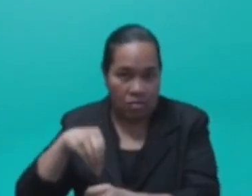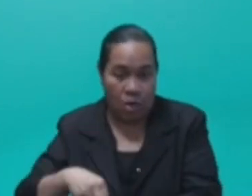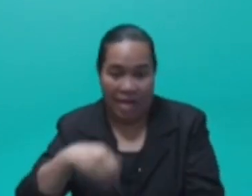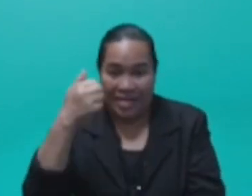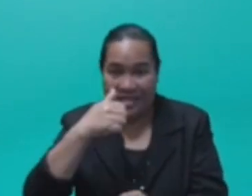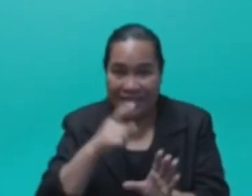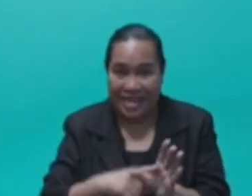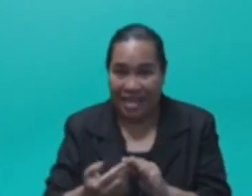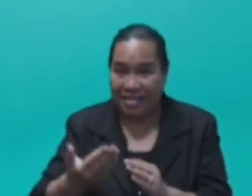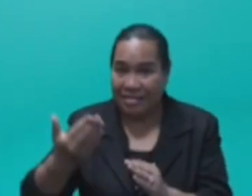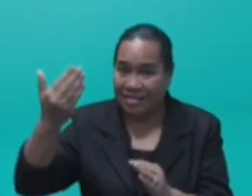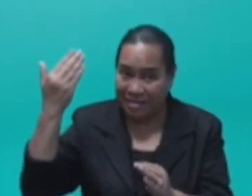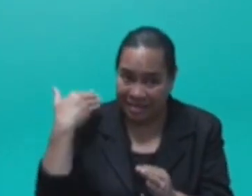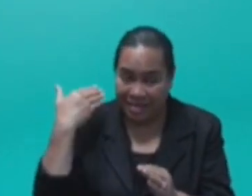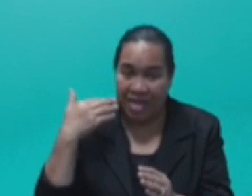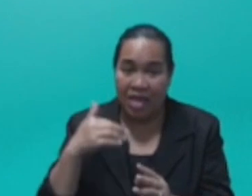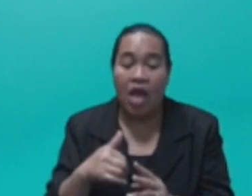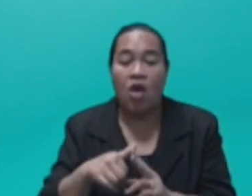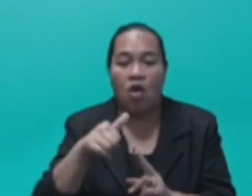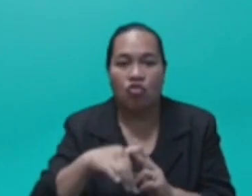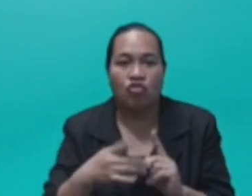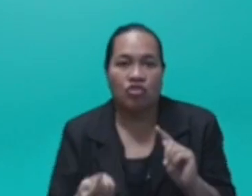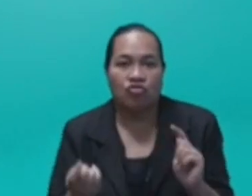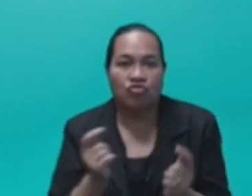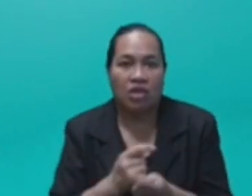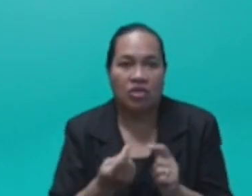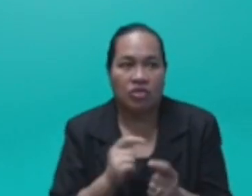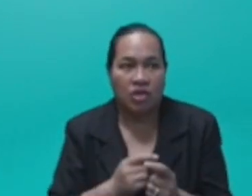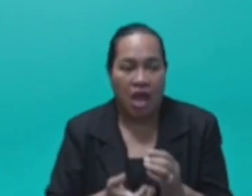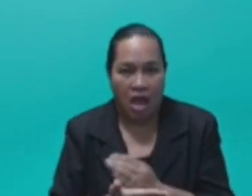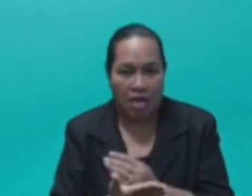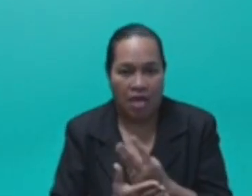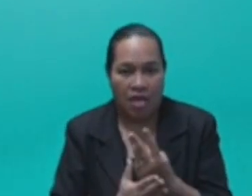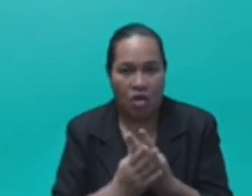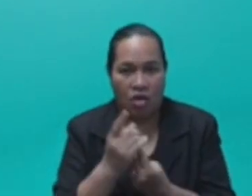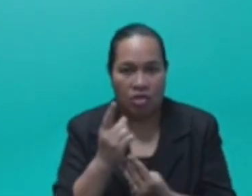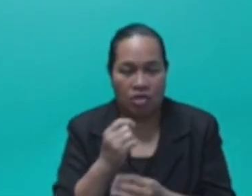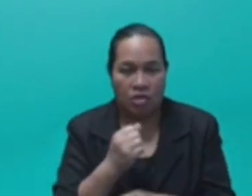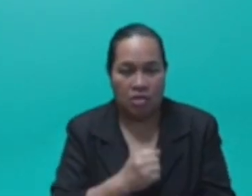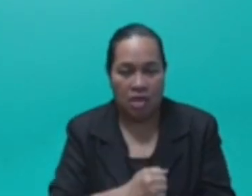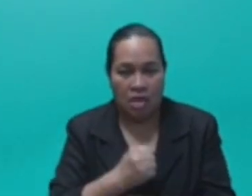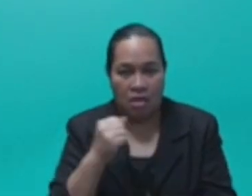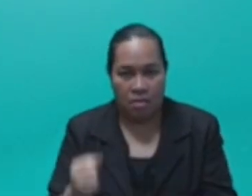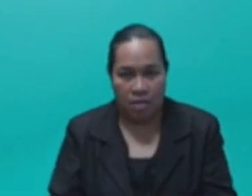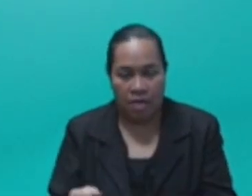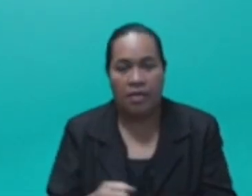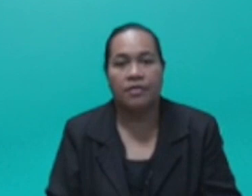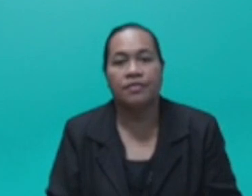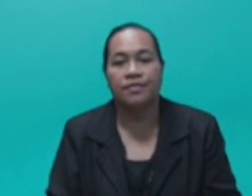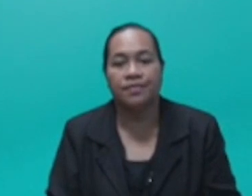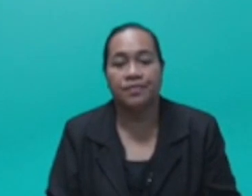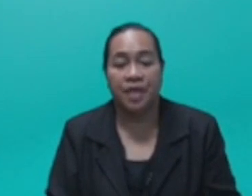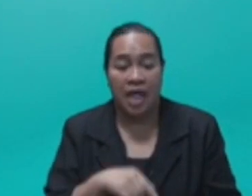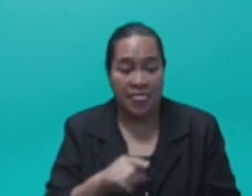years, highlighting the transformative changes brought about under the coalition government. The